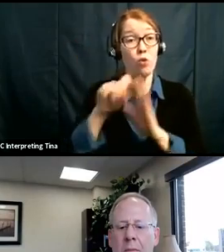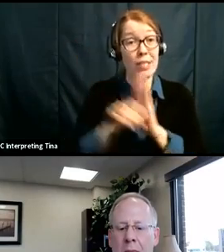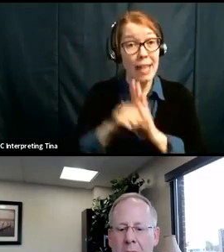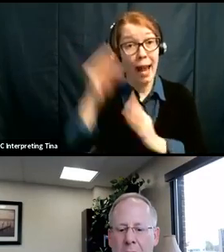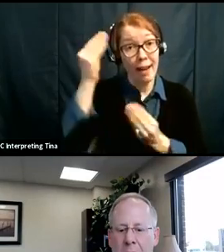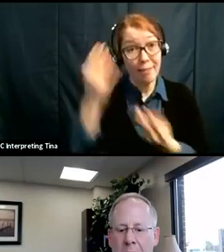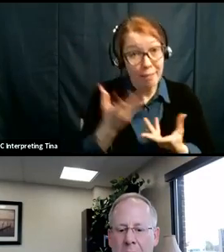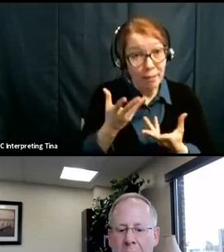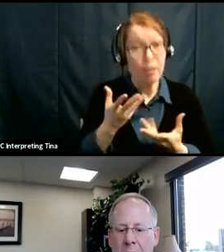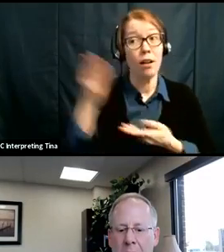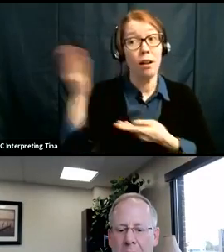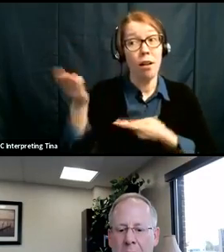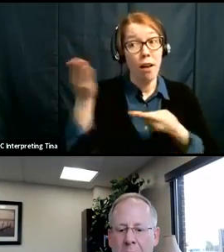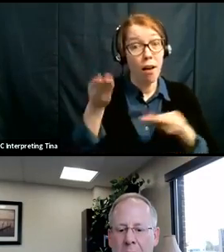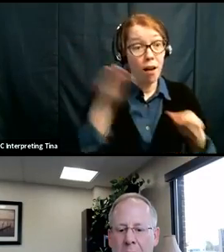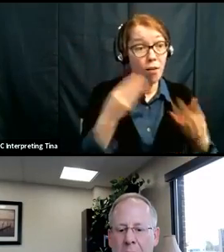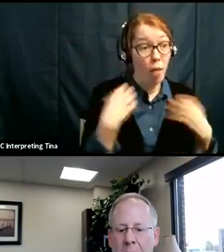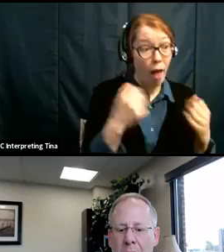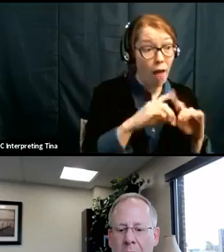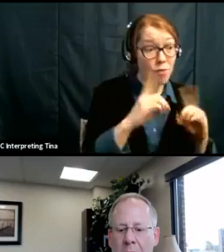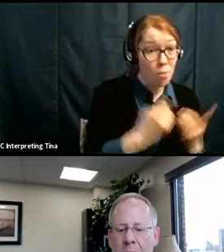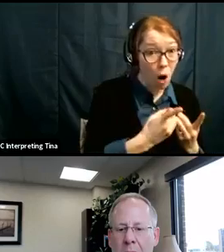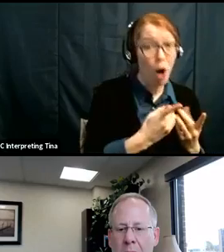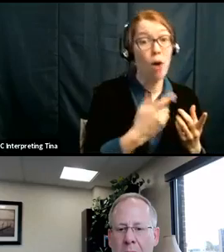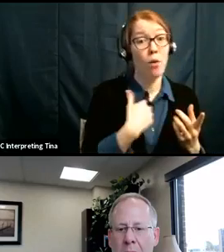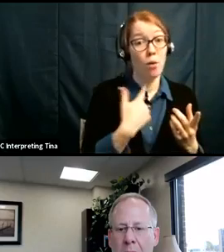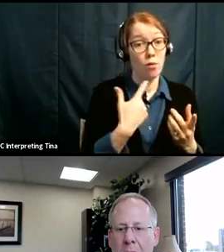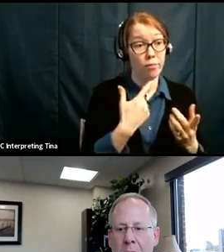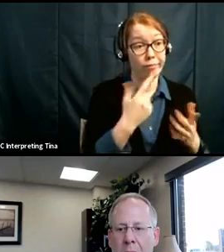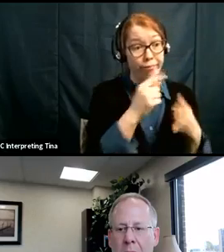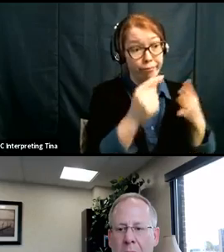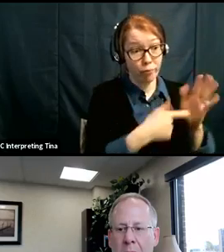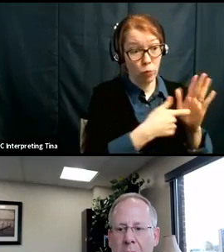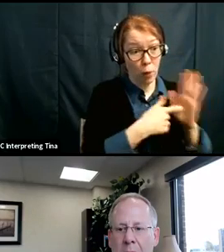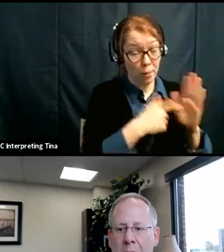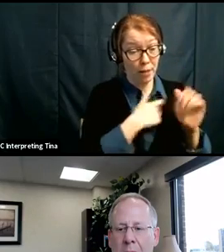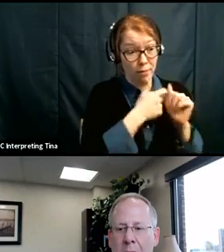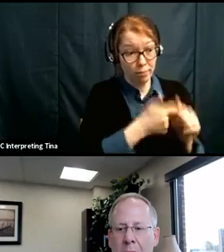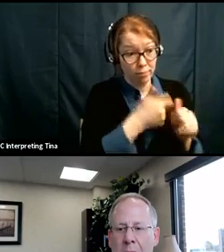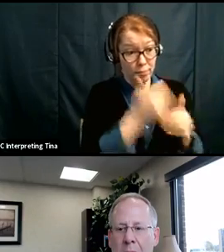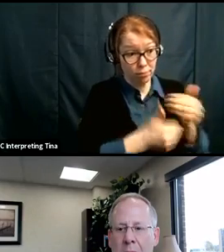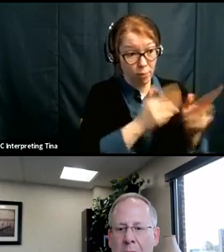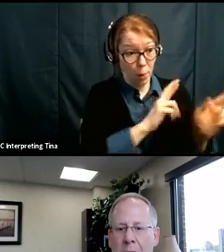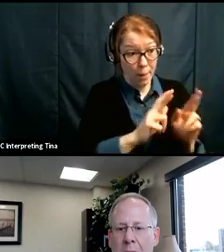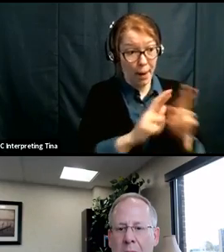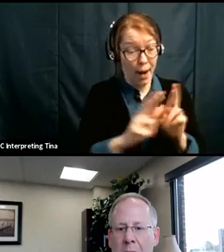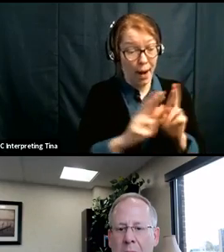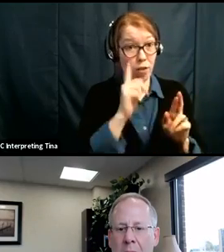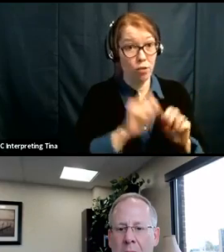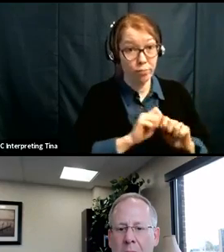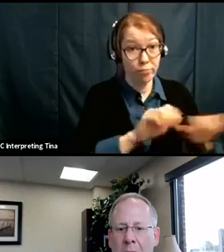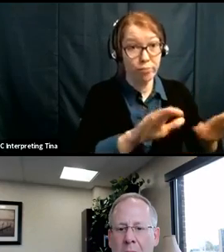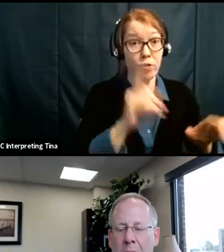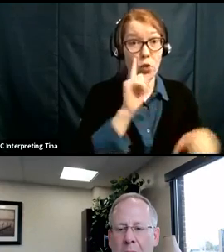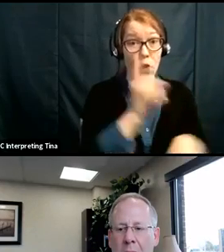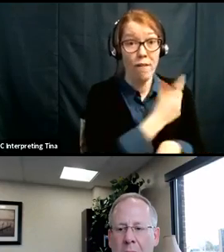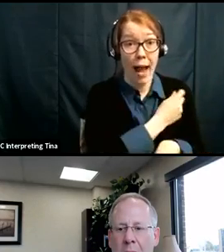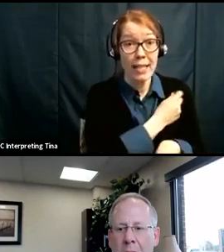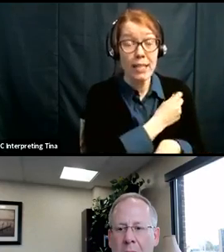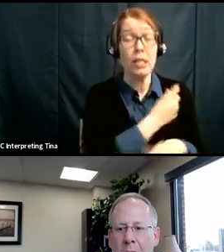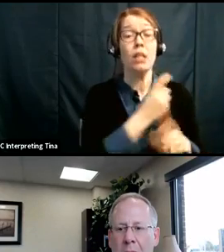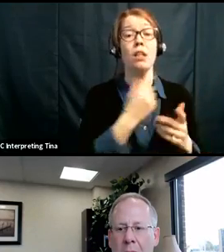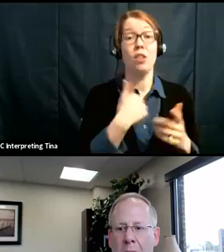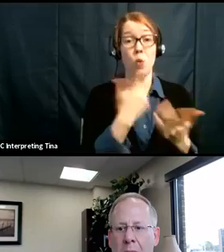on actions that we need to do to prepare for deployment of the vaccine. So we're already starting to put